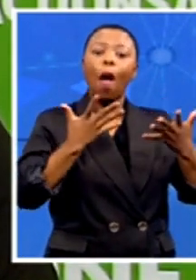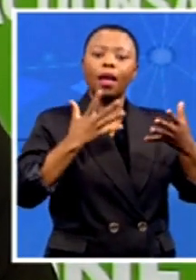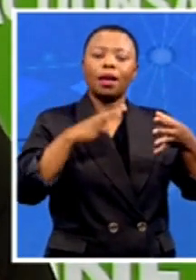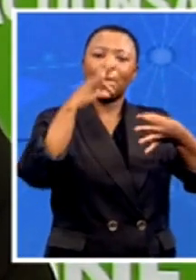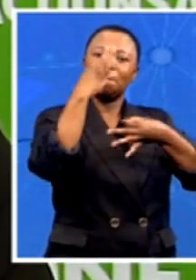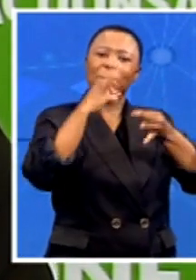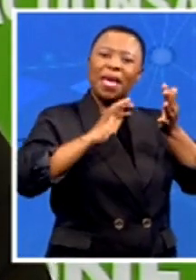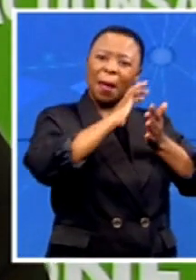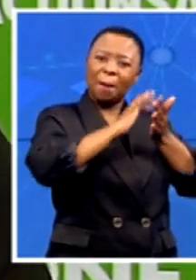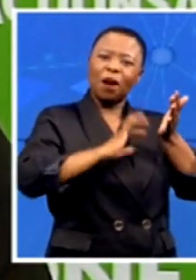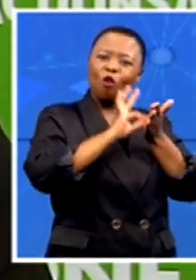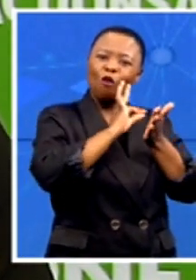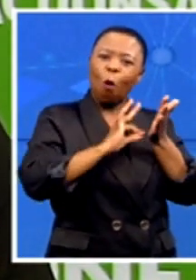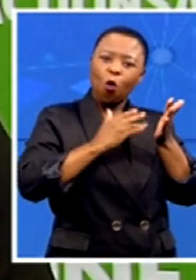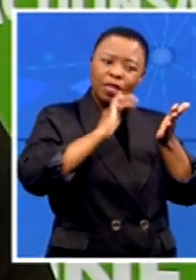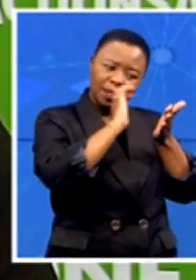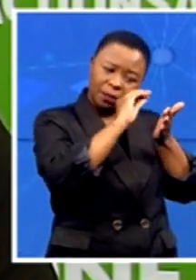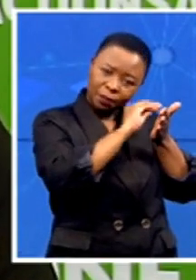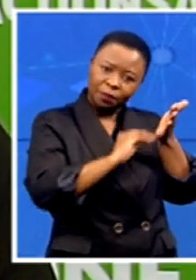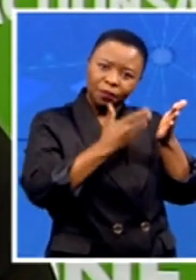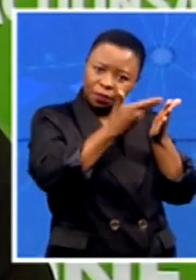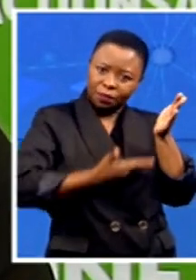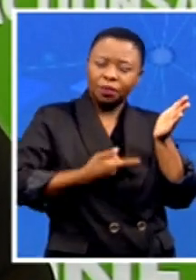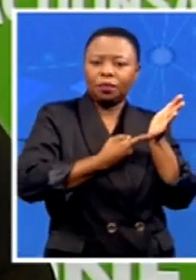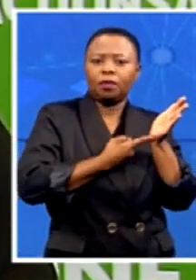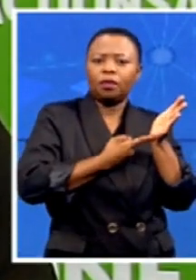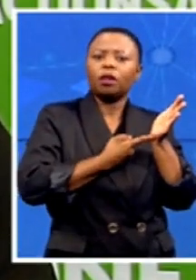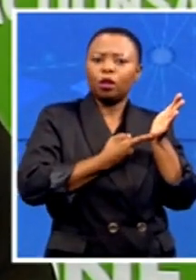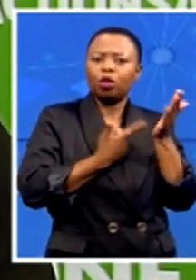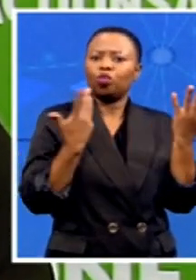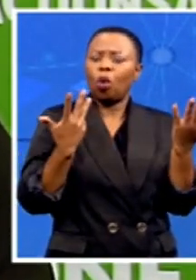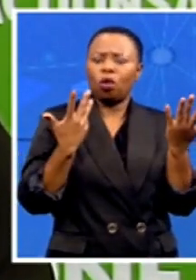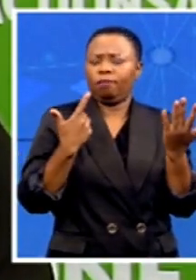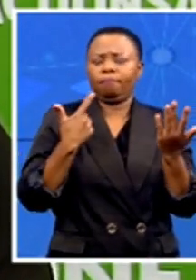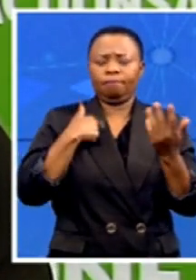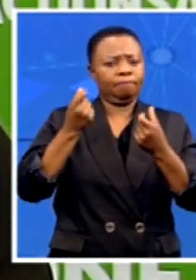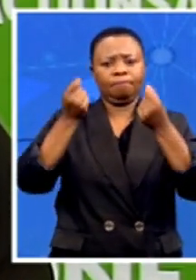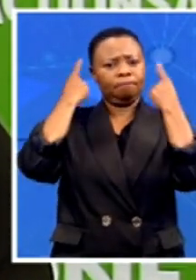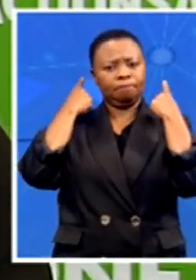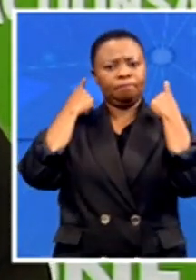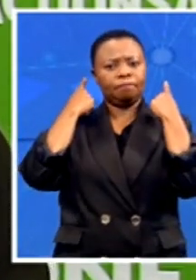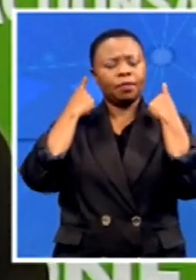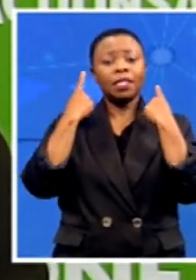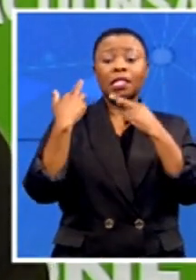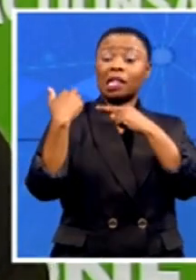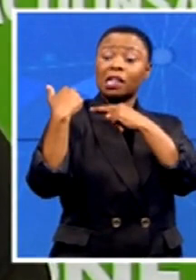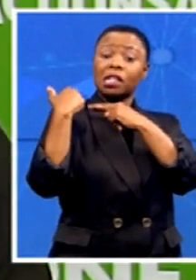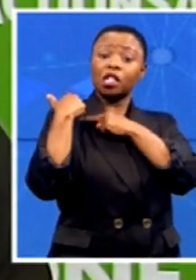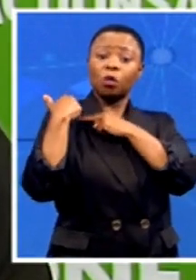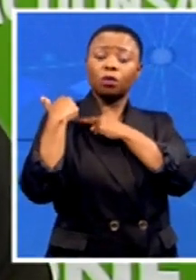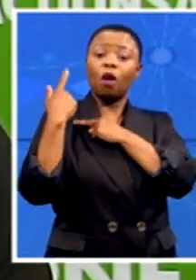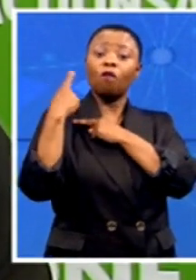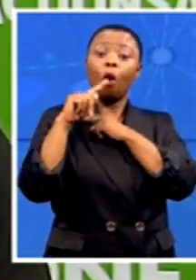beyond any imagination as to why, with these responsibilities to run free and fair elections, the Commission would